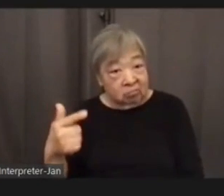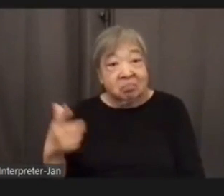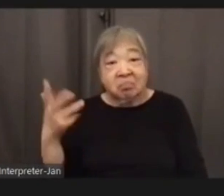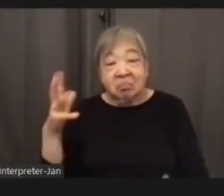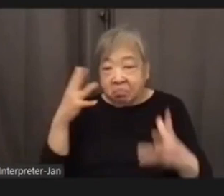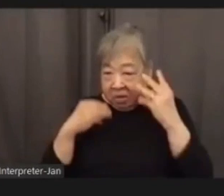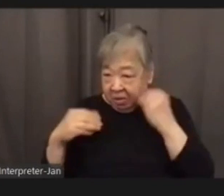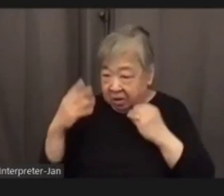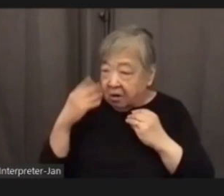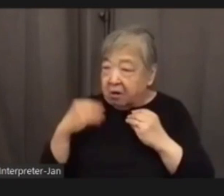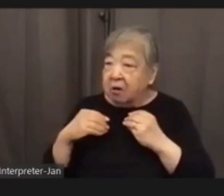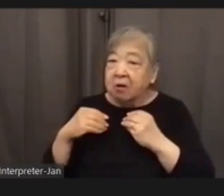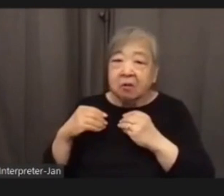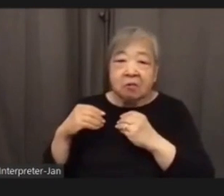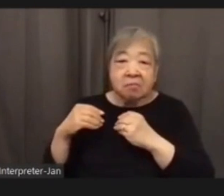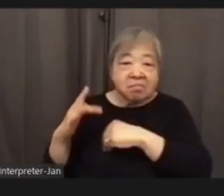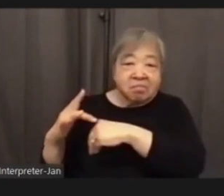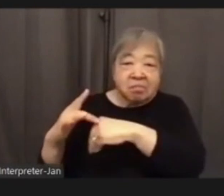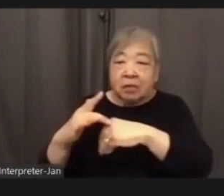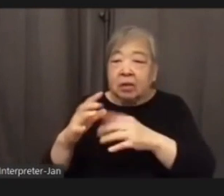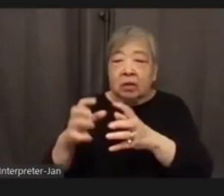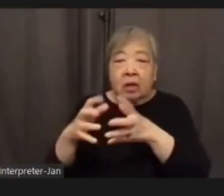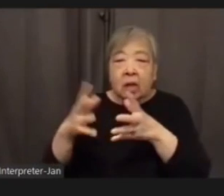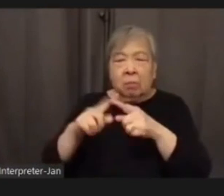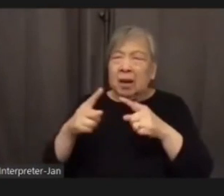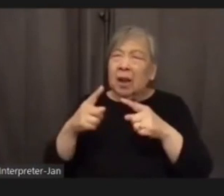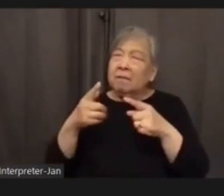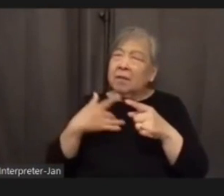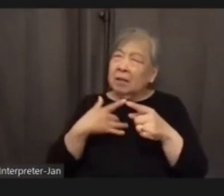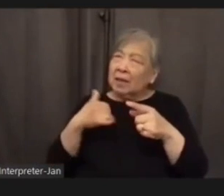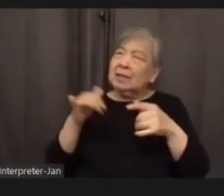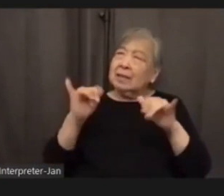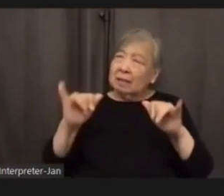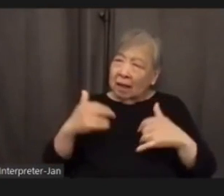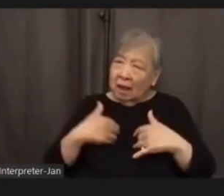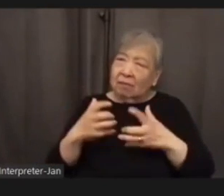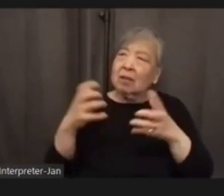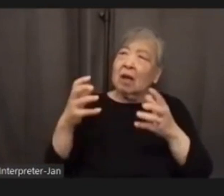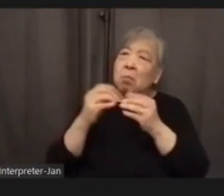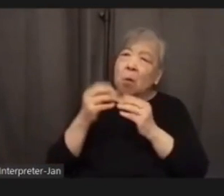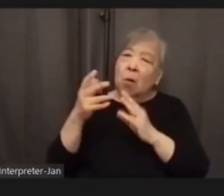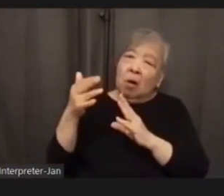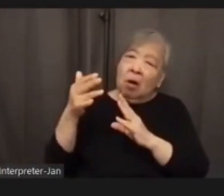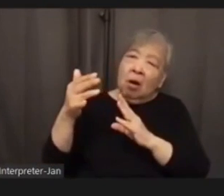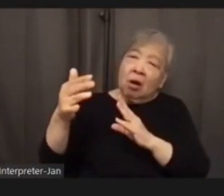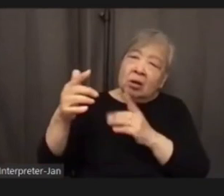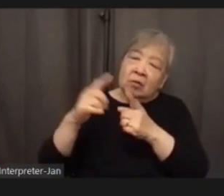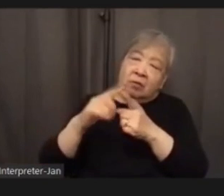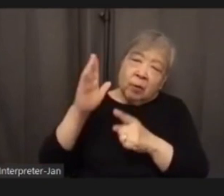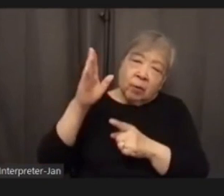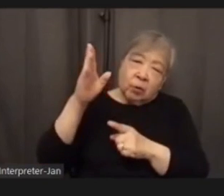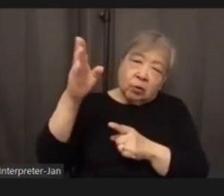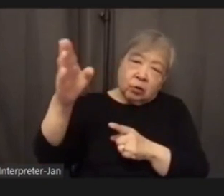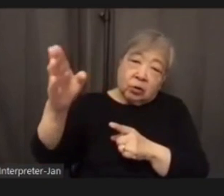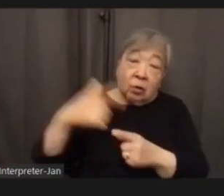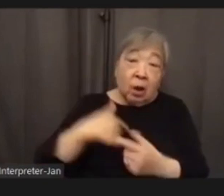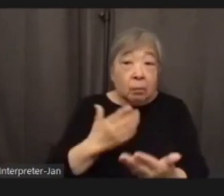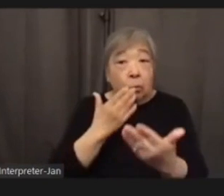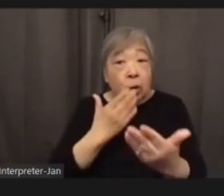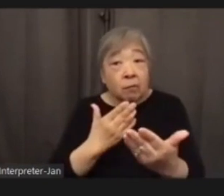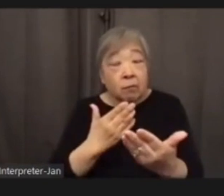And but I still feel like I have a lot to do in the future. So I'm grateful for all of